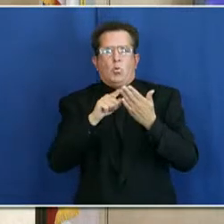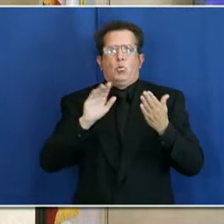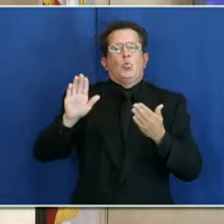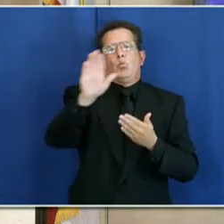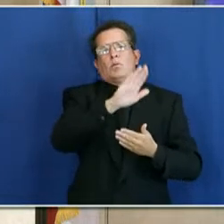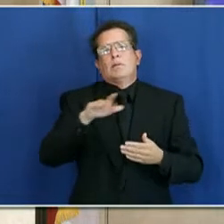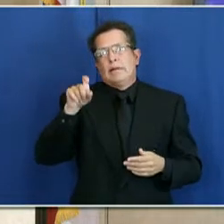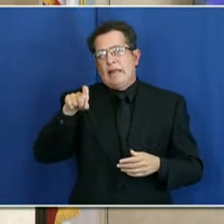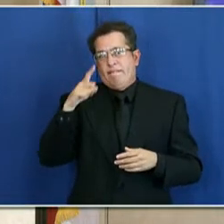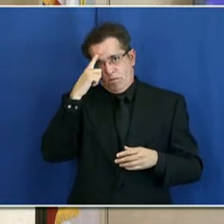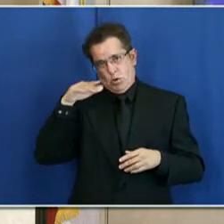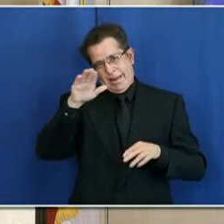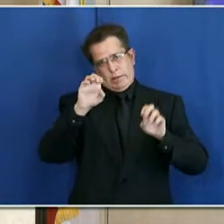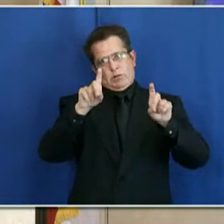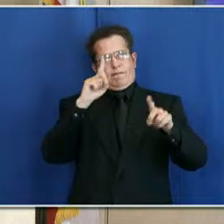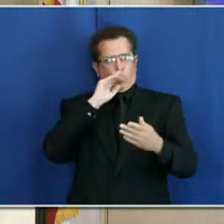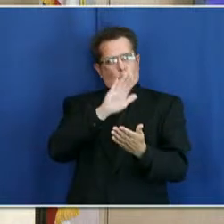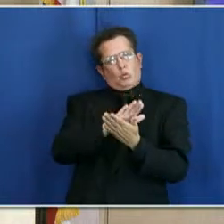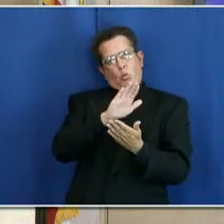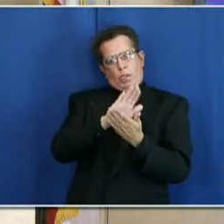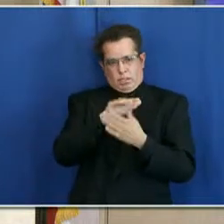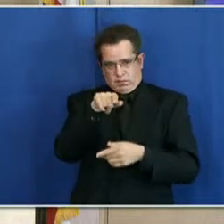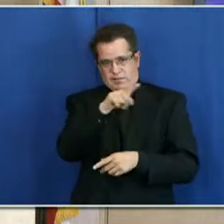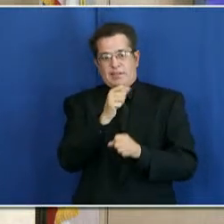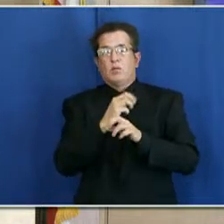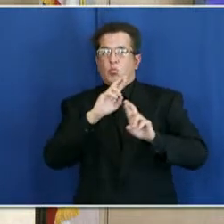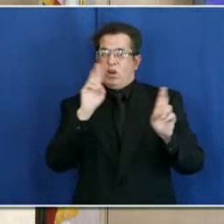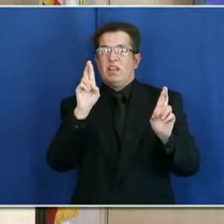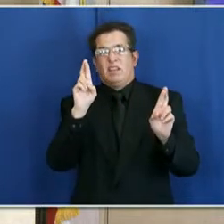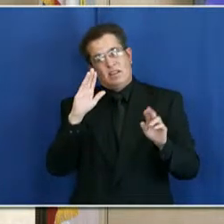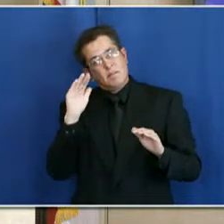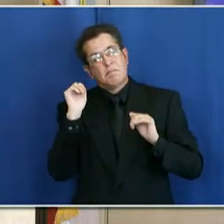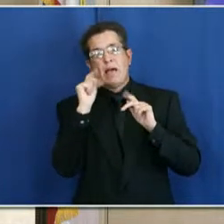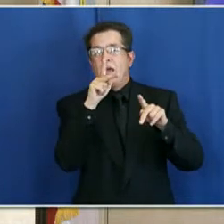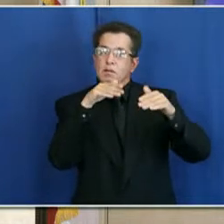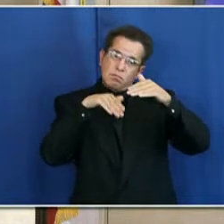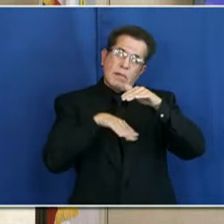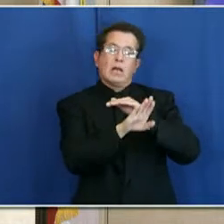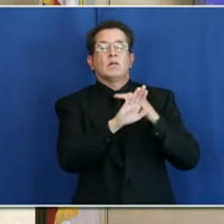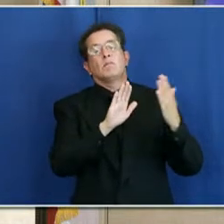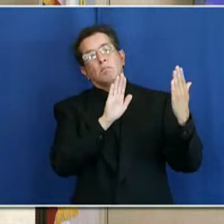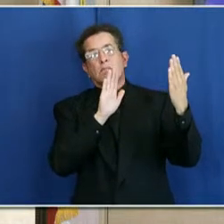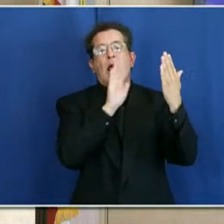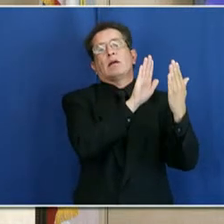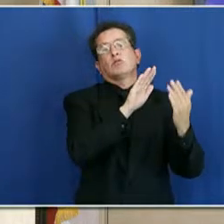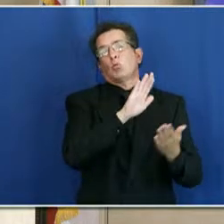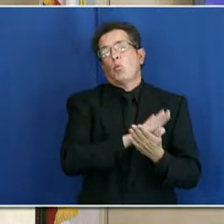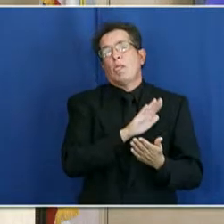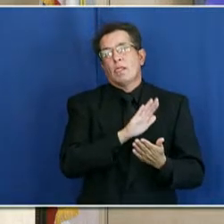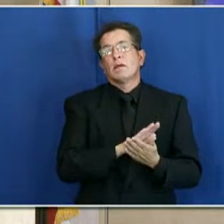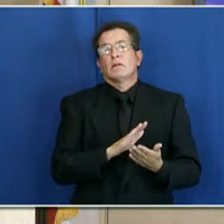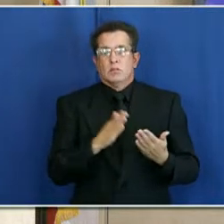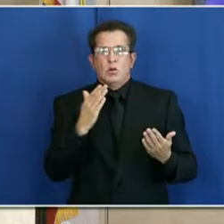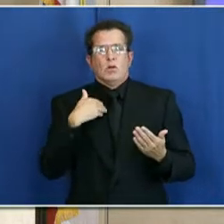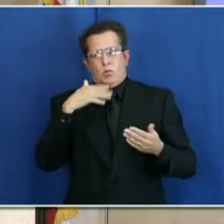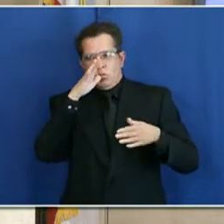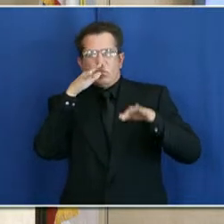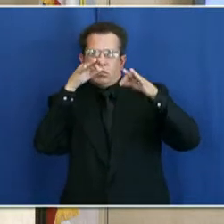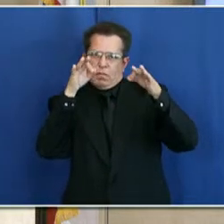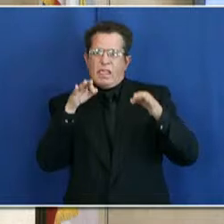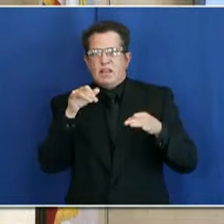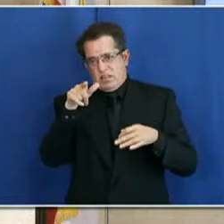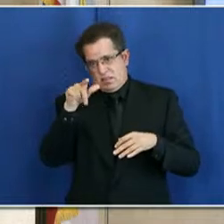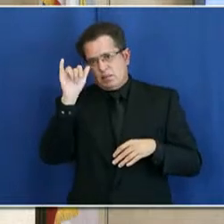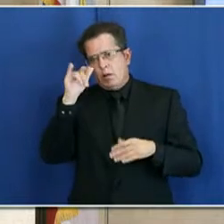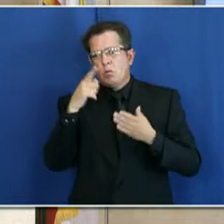need of our educational staff as they prepare for a return to the learning environment. And so I want to walk you through what that's going to look like. If we